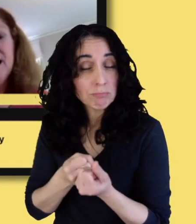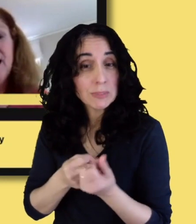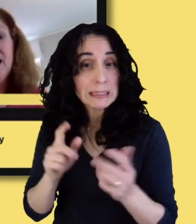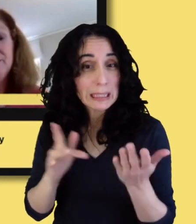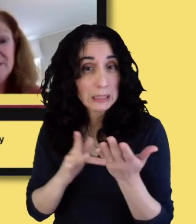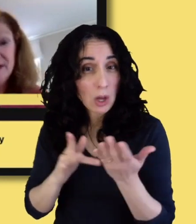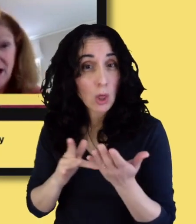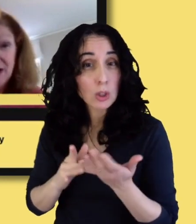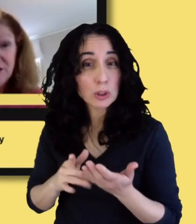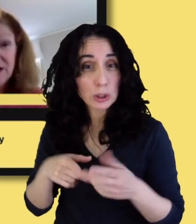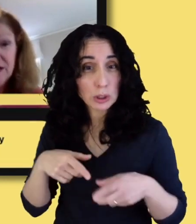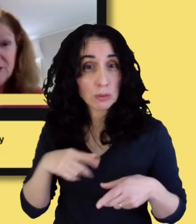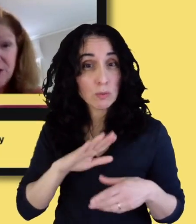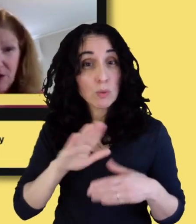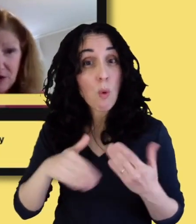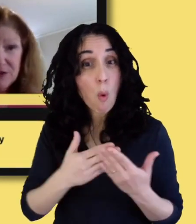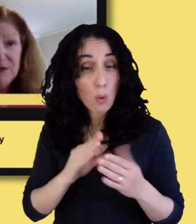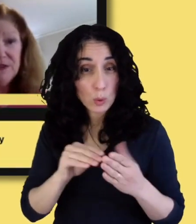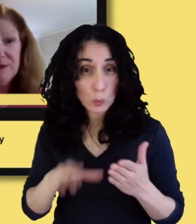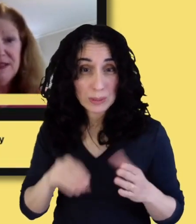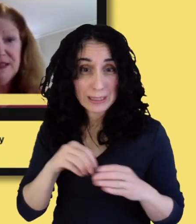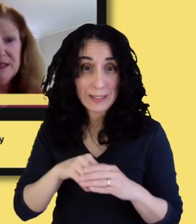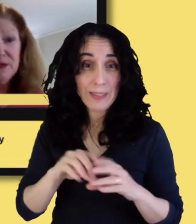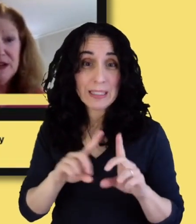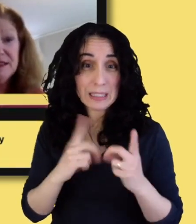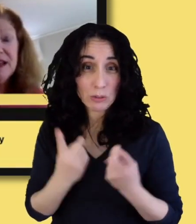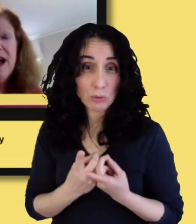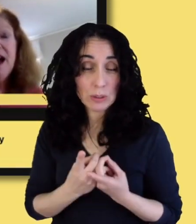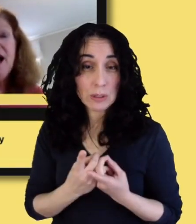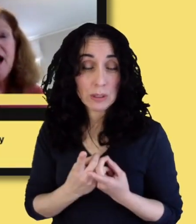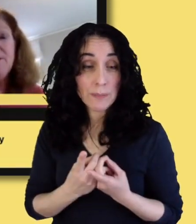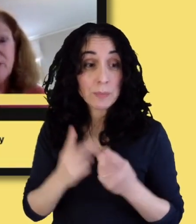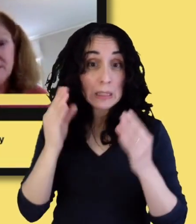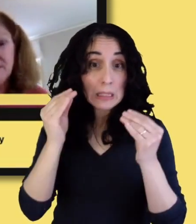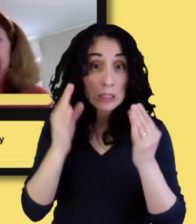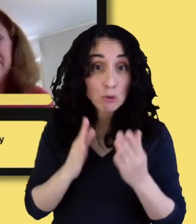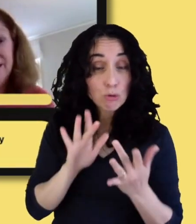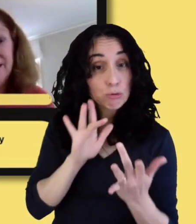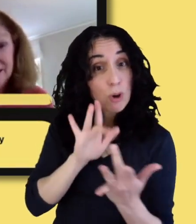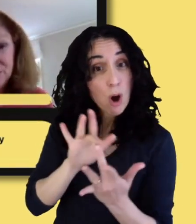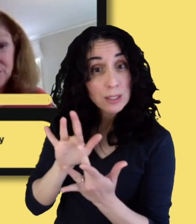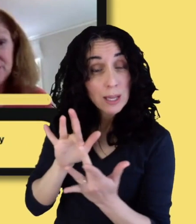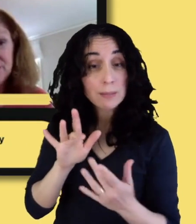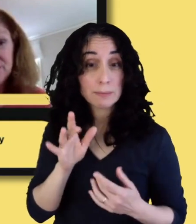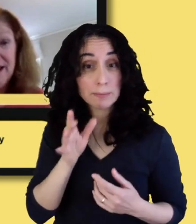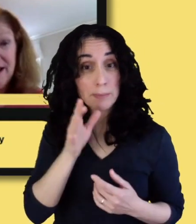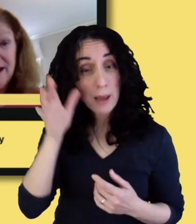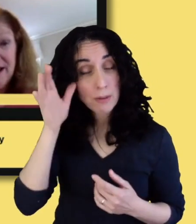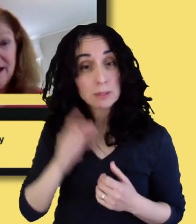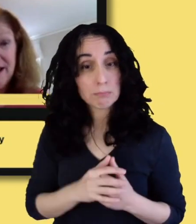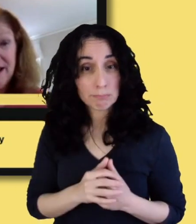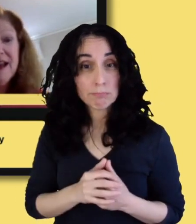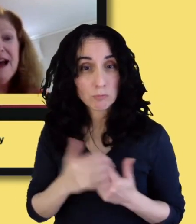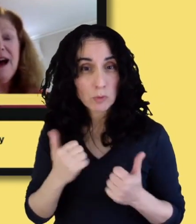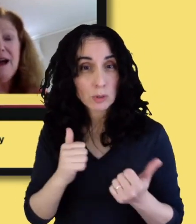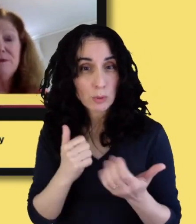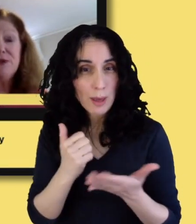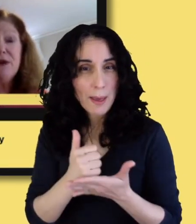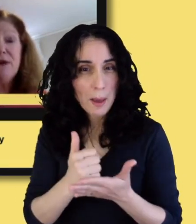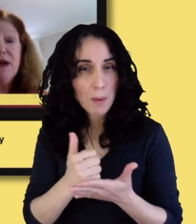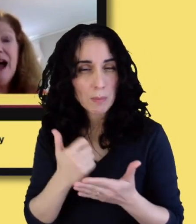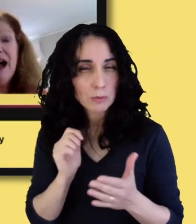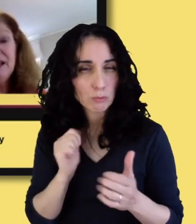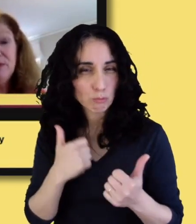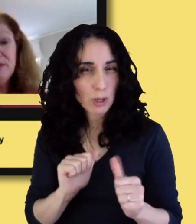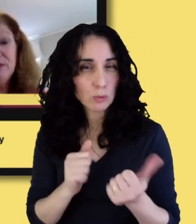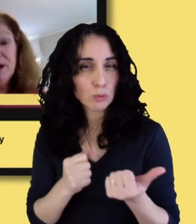provide technology to all students within the district. Once again, the teacher is making contact.